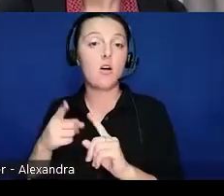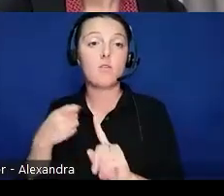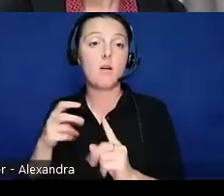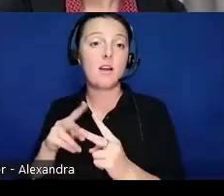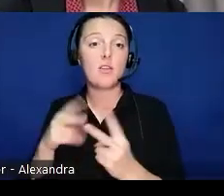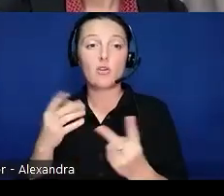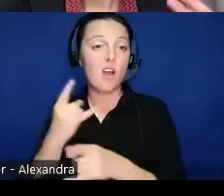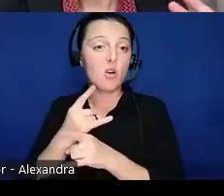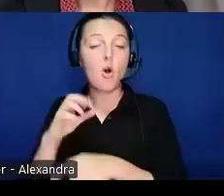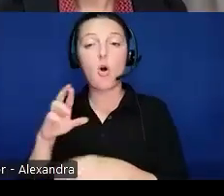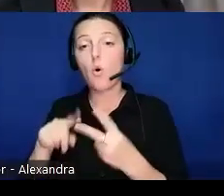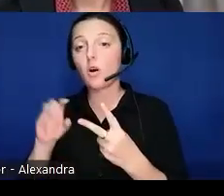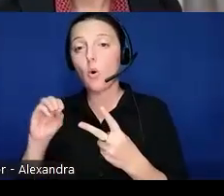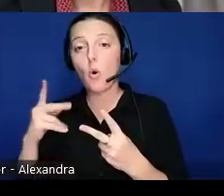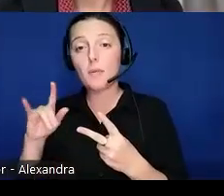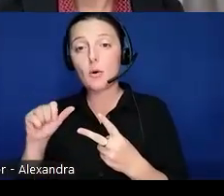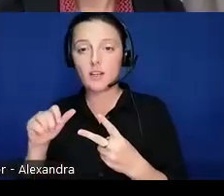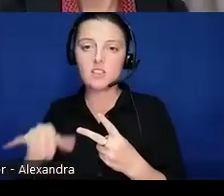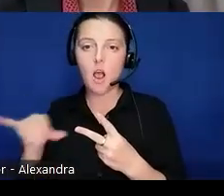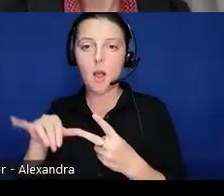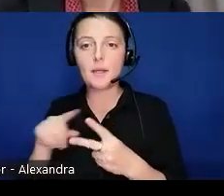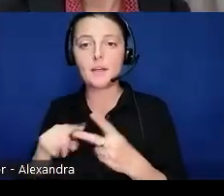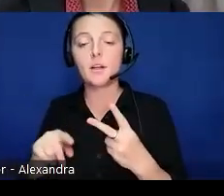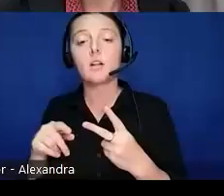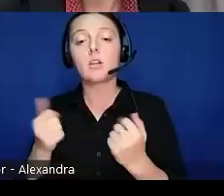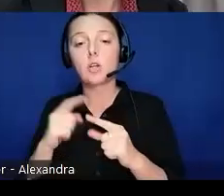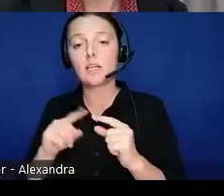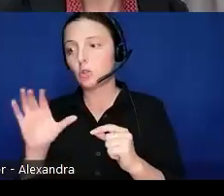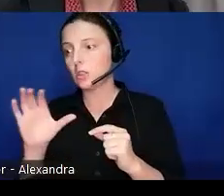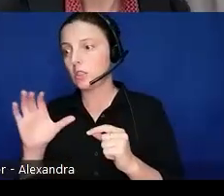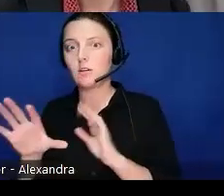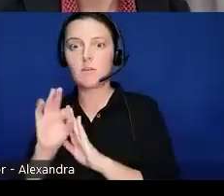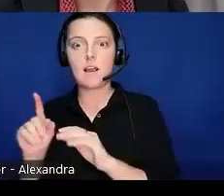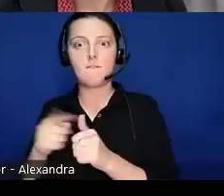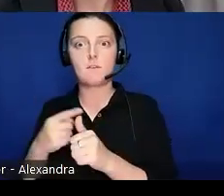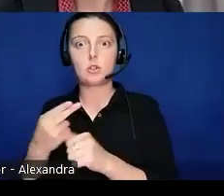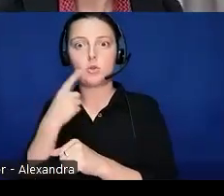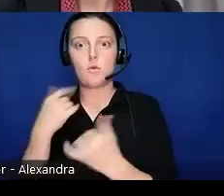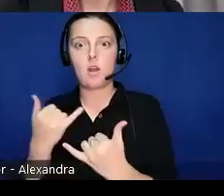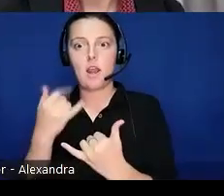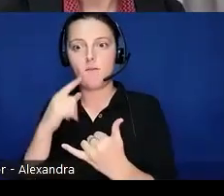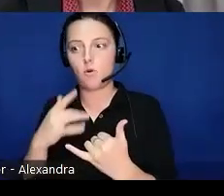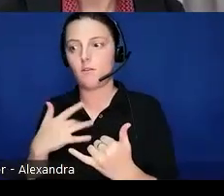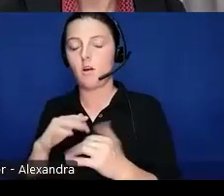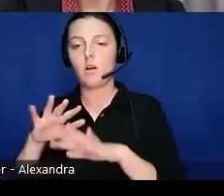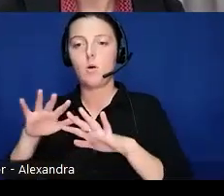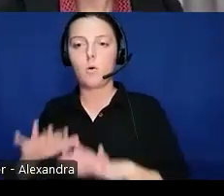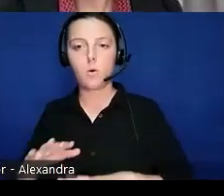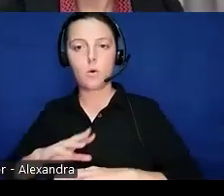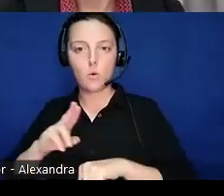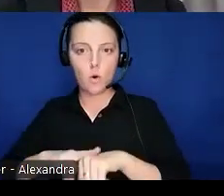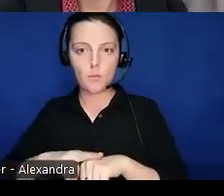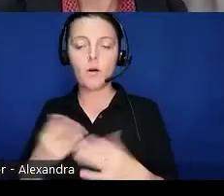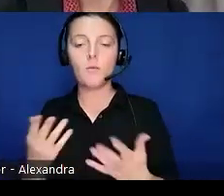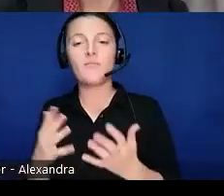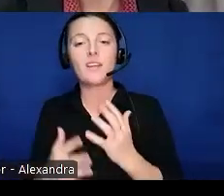and seeking their first use of the day just to feel normal. And most of the time, these people that we're treating are not getting